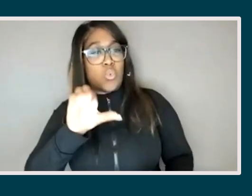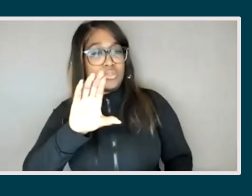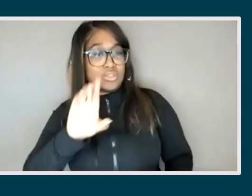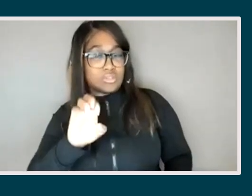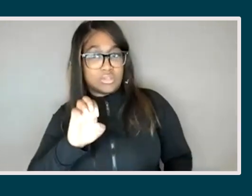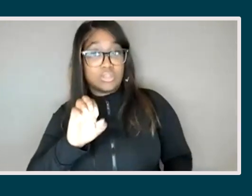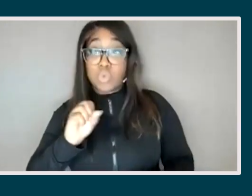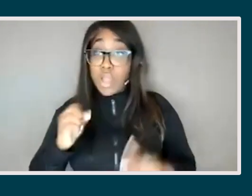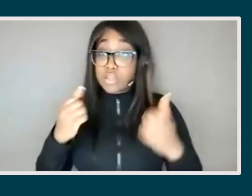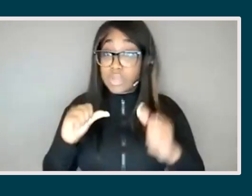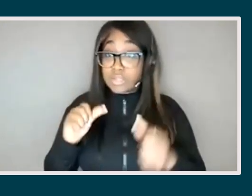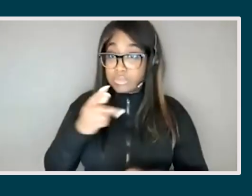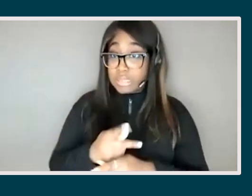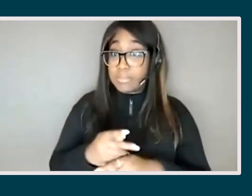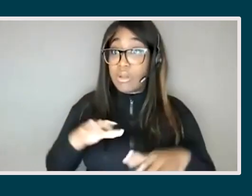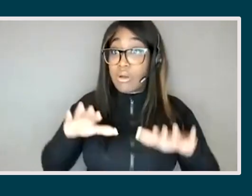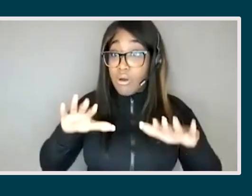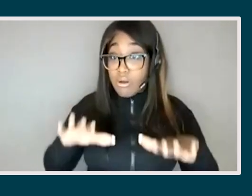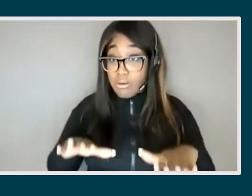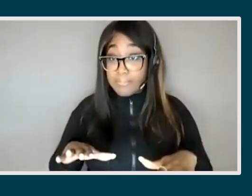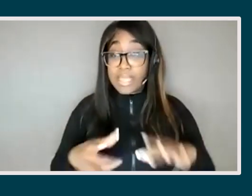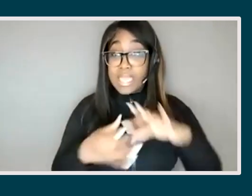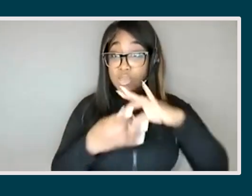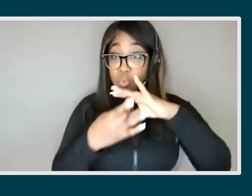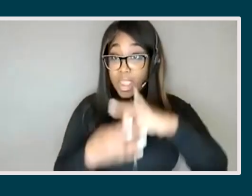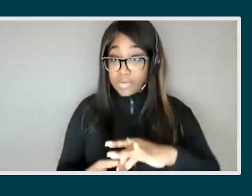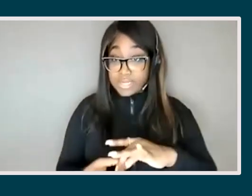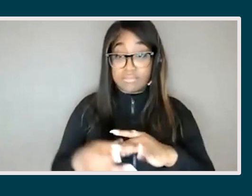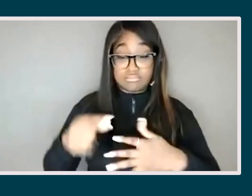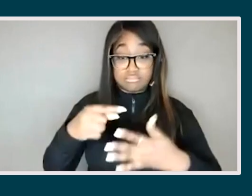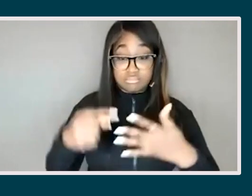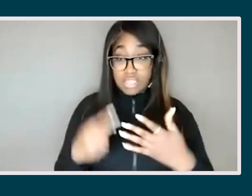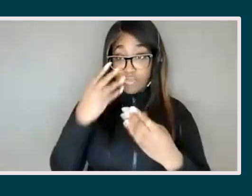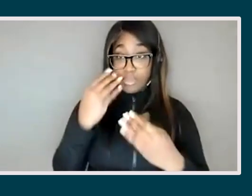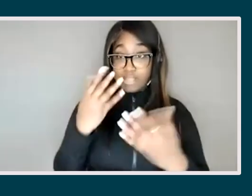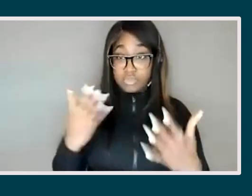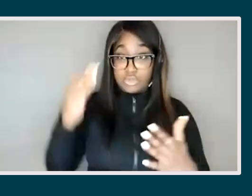to stay pretty calm and grounded in what I knew.